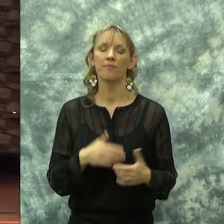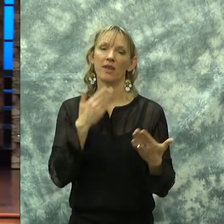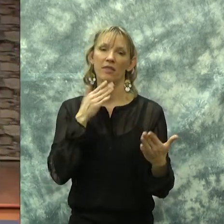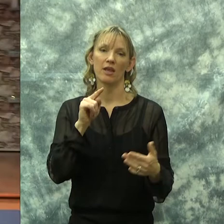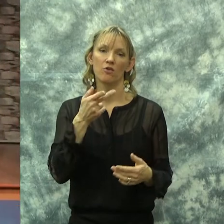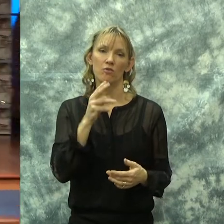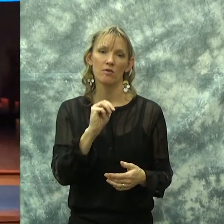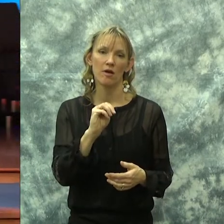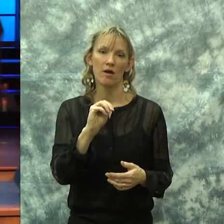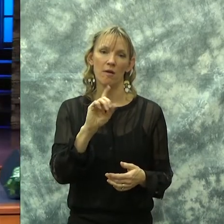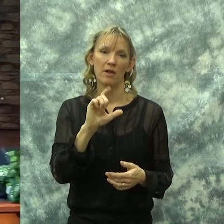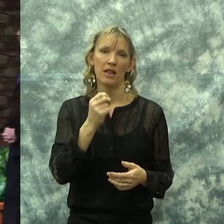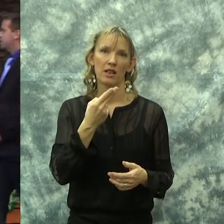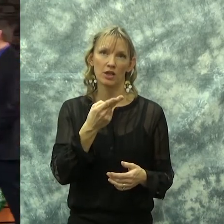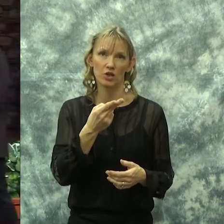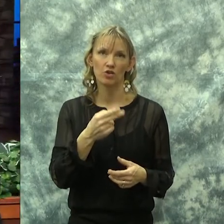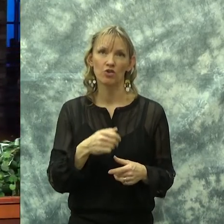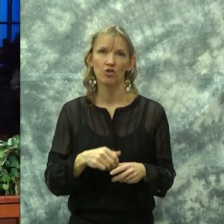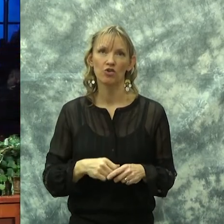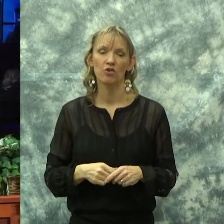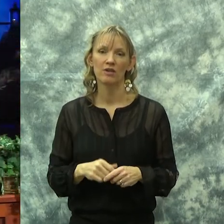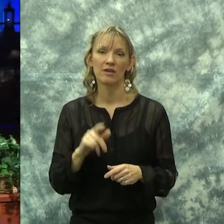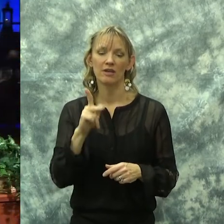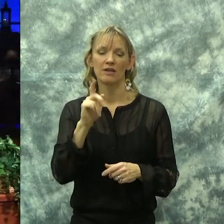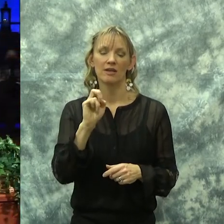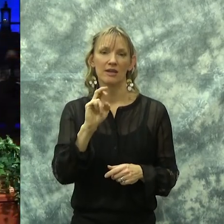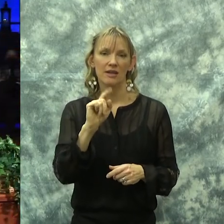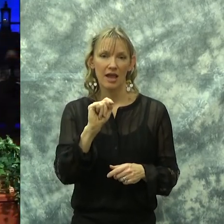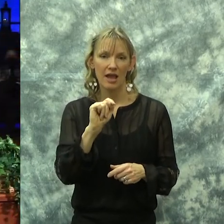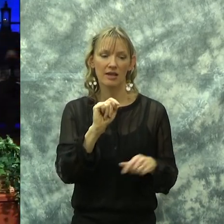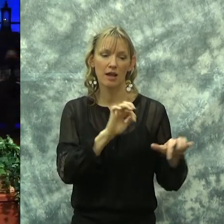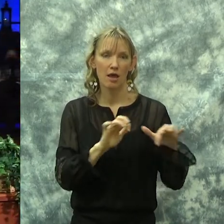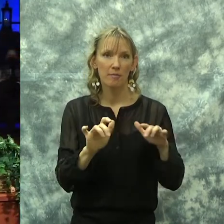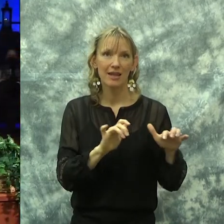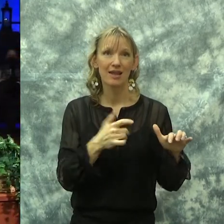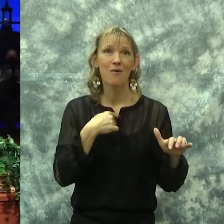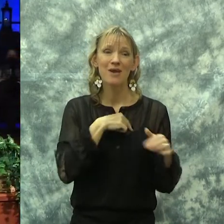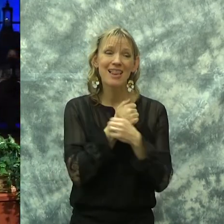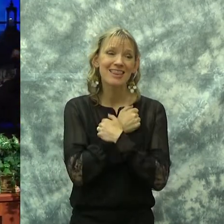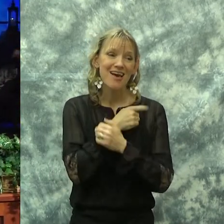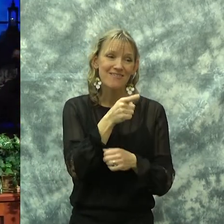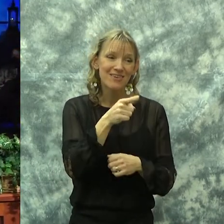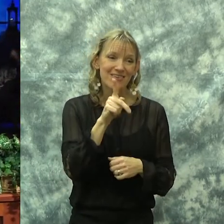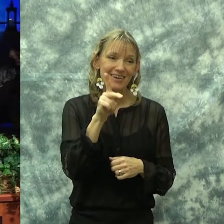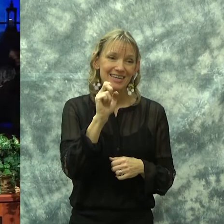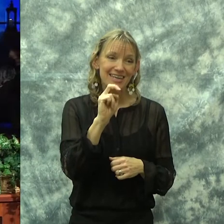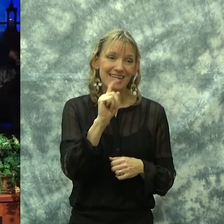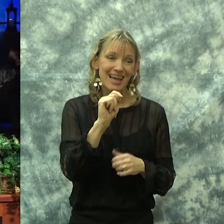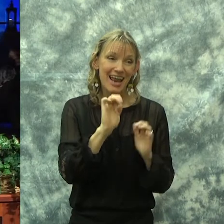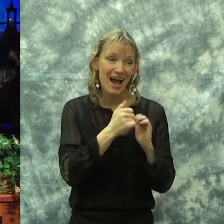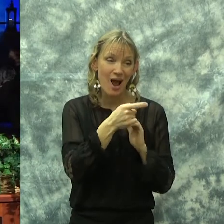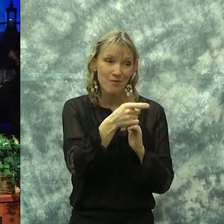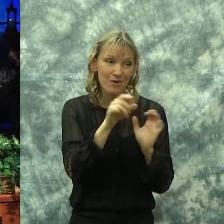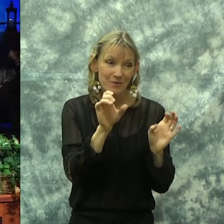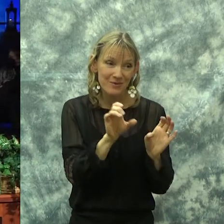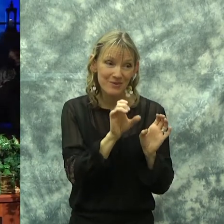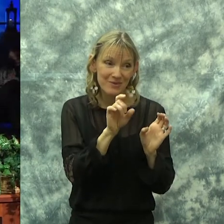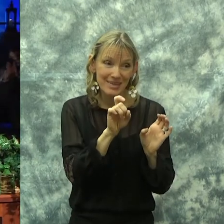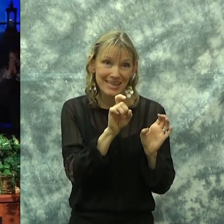Thank you, Tom Litch. Kent Rautenstrauss on piano. Hey, we love you, Kent. How you doing over